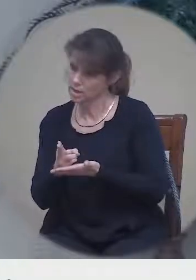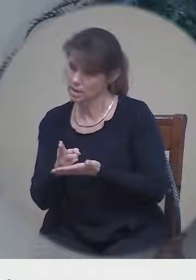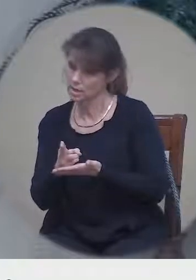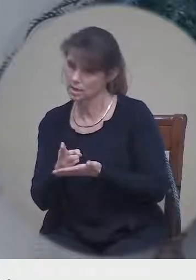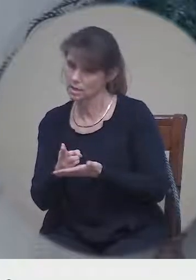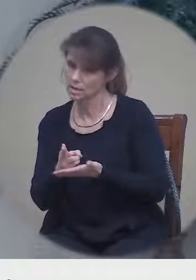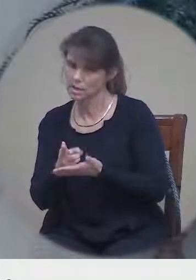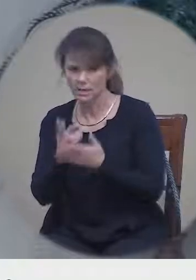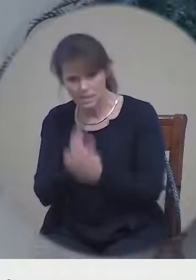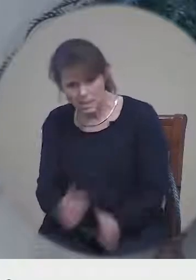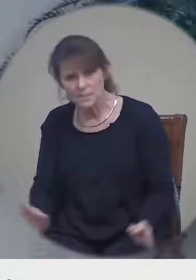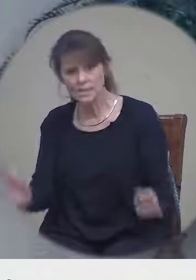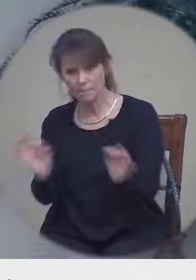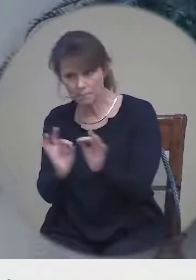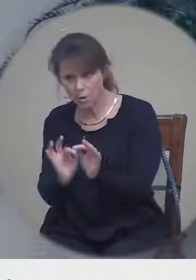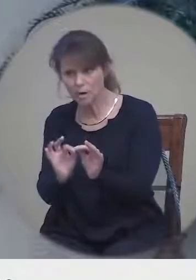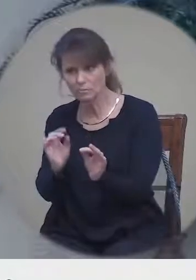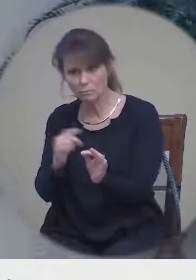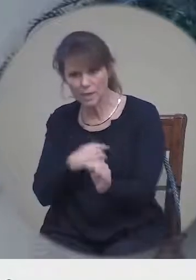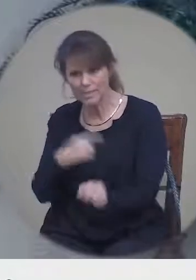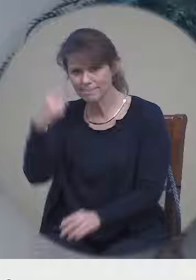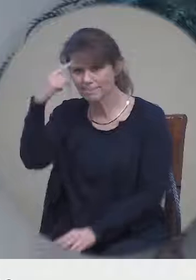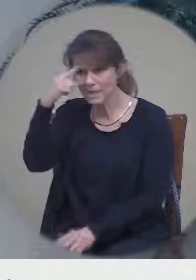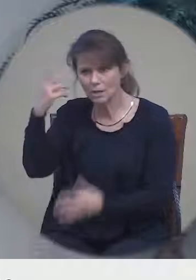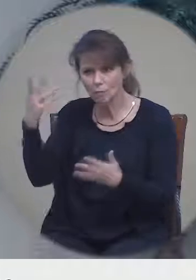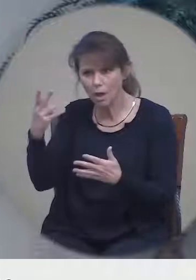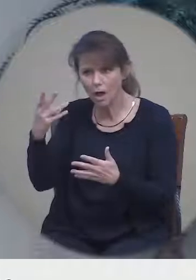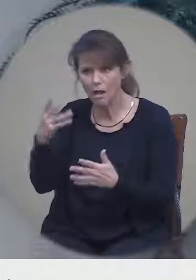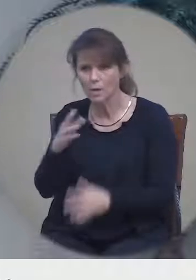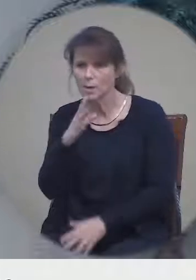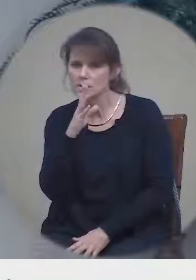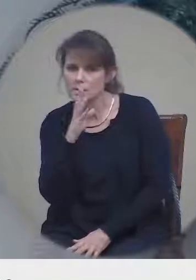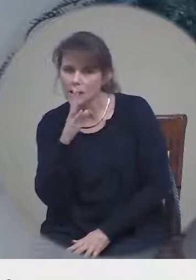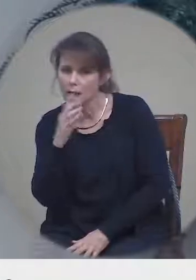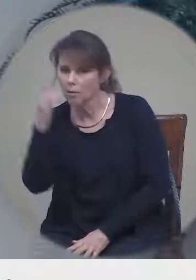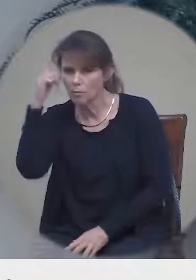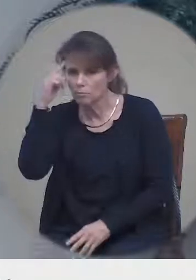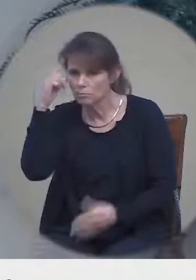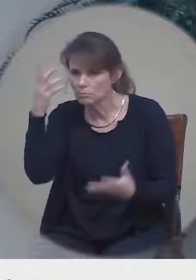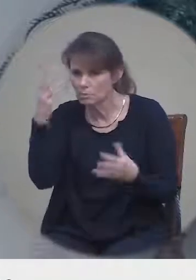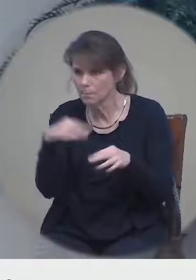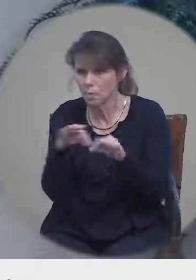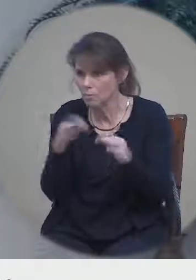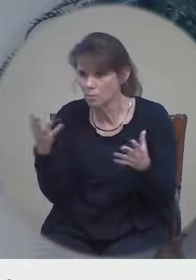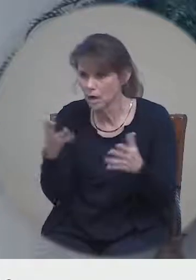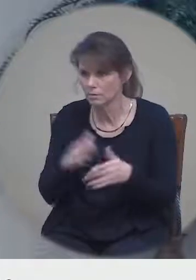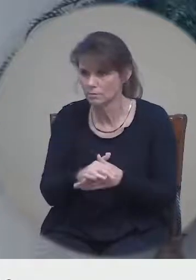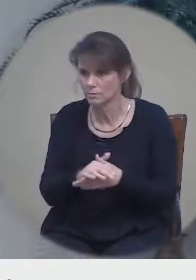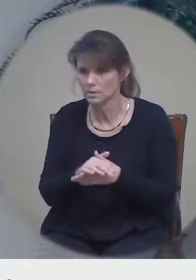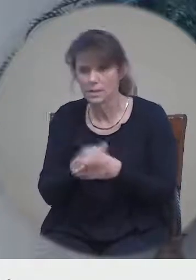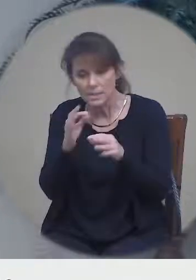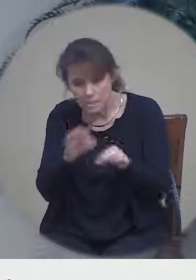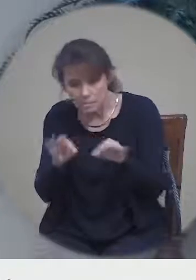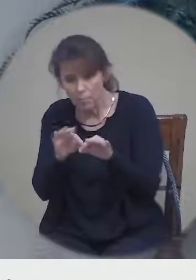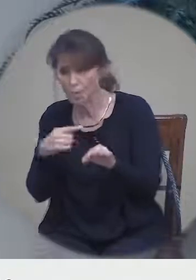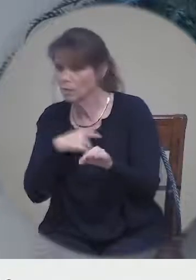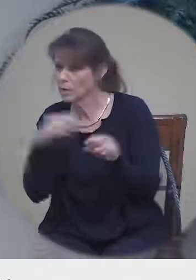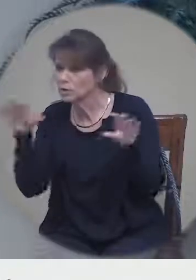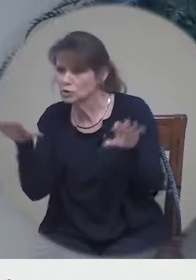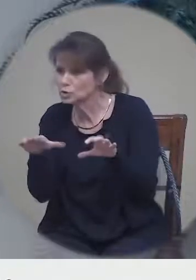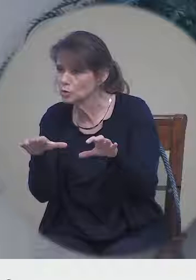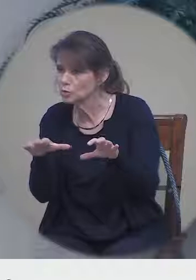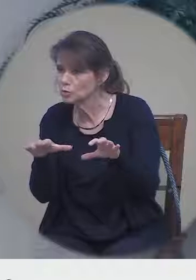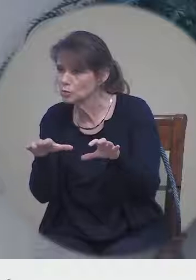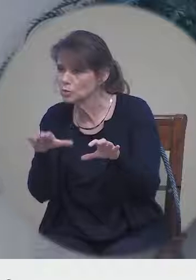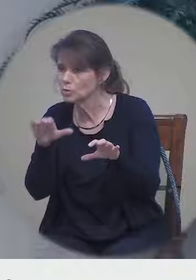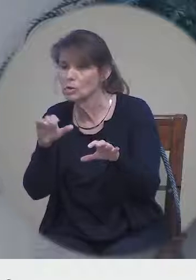we think. It's important what we say. It's important what we do. And so it is that he's